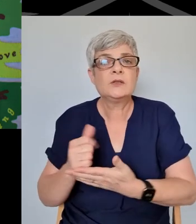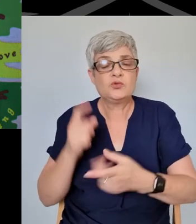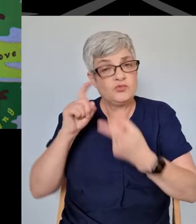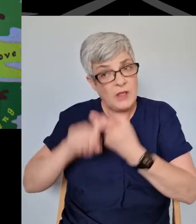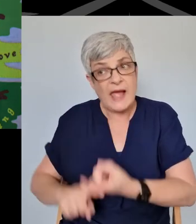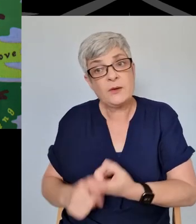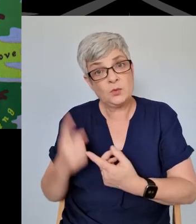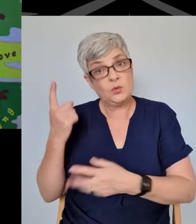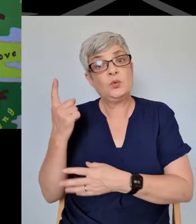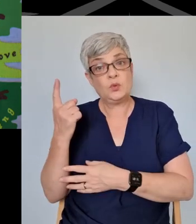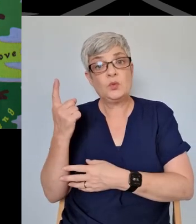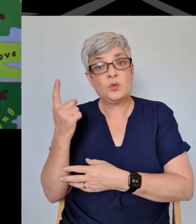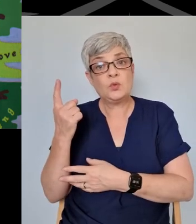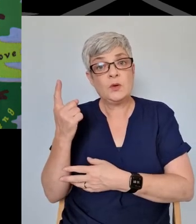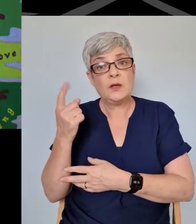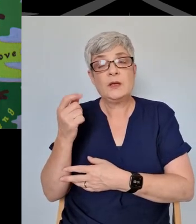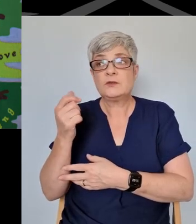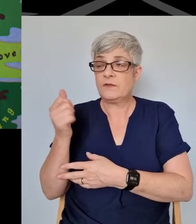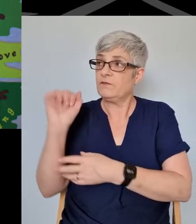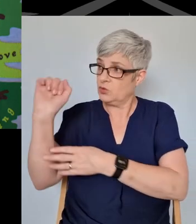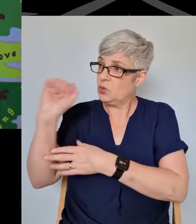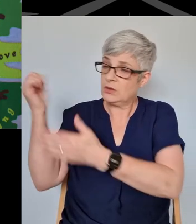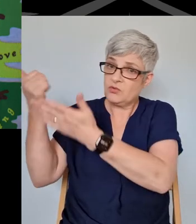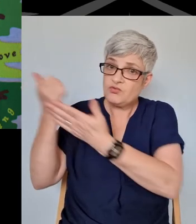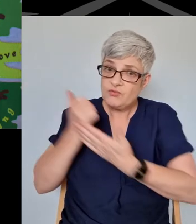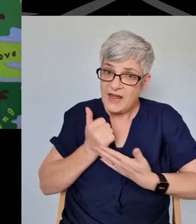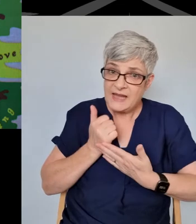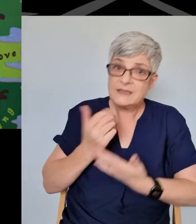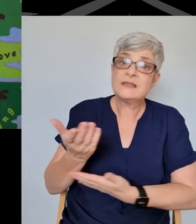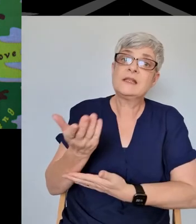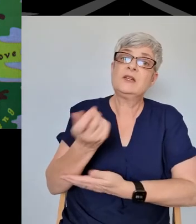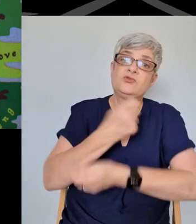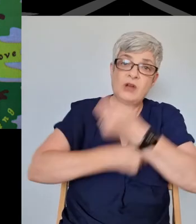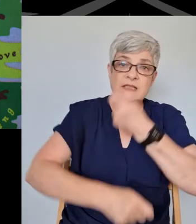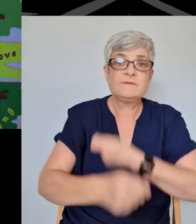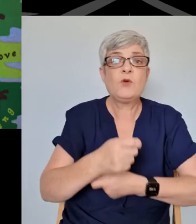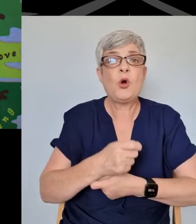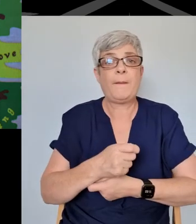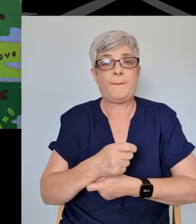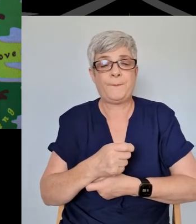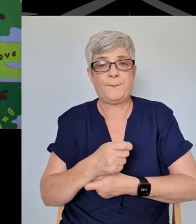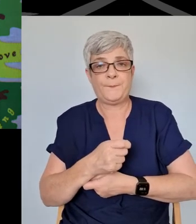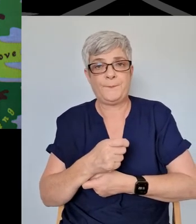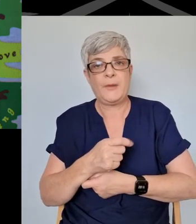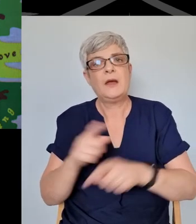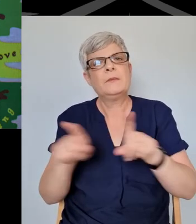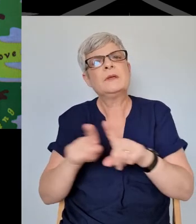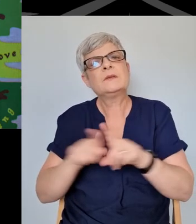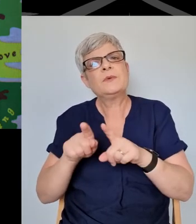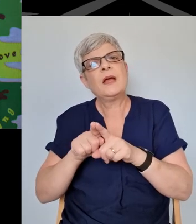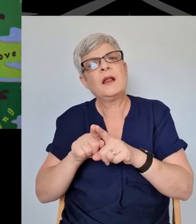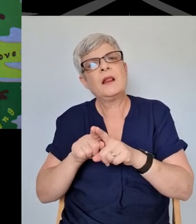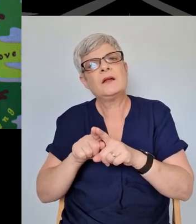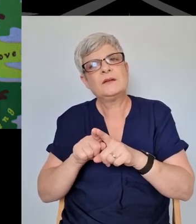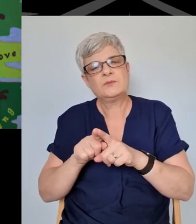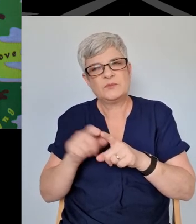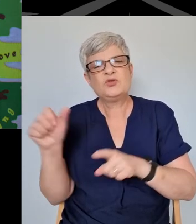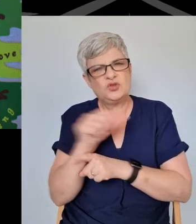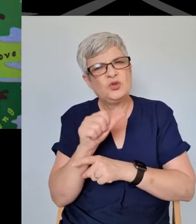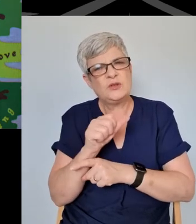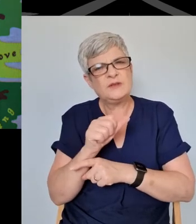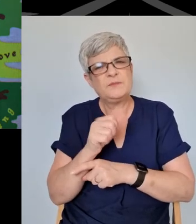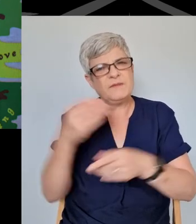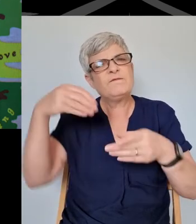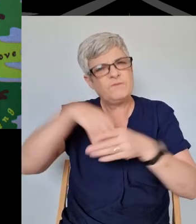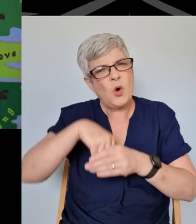to, in your grace, come and change and transform us. But also help us to play our part in repenting,